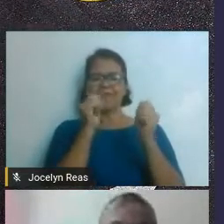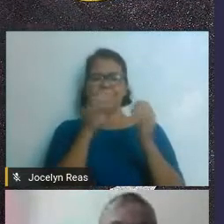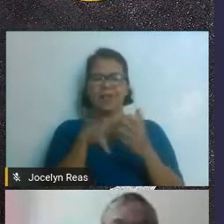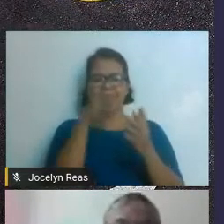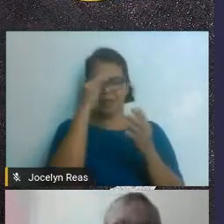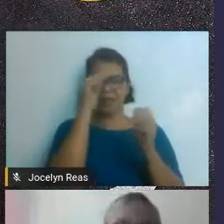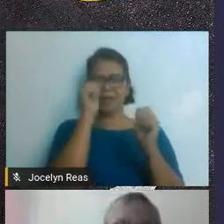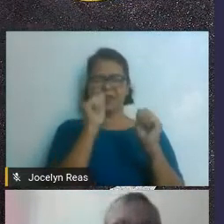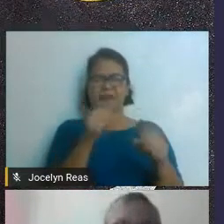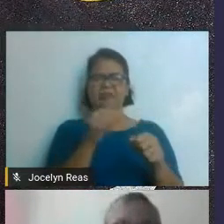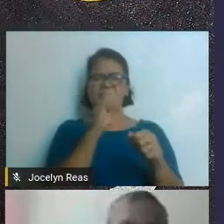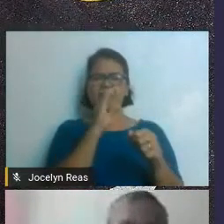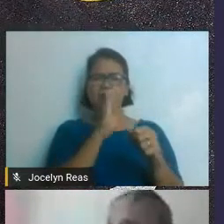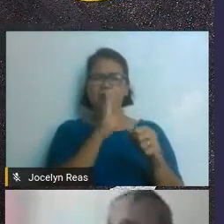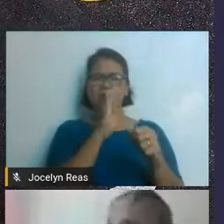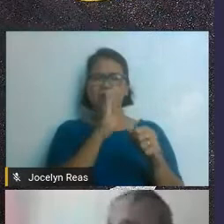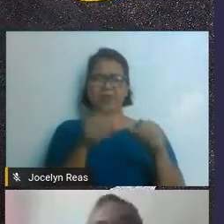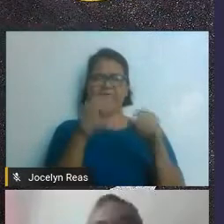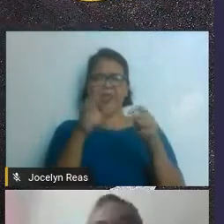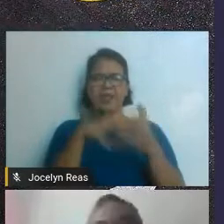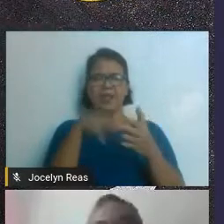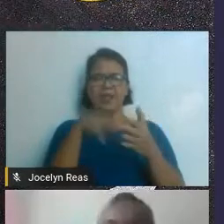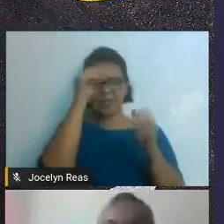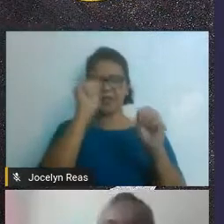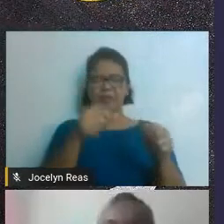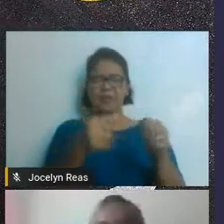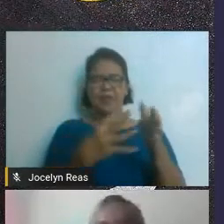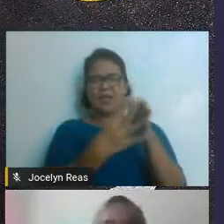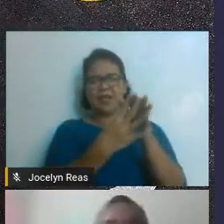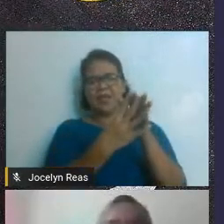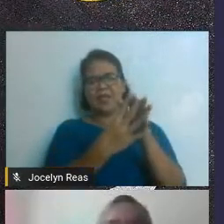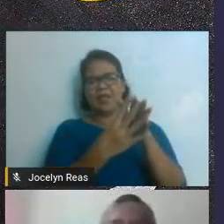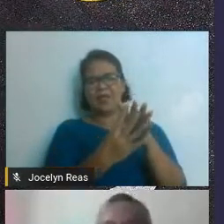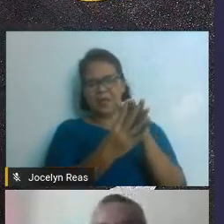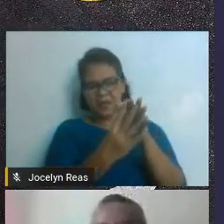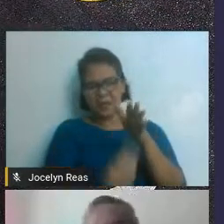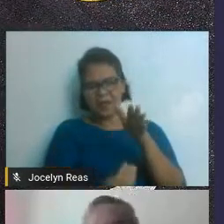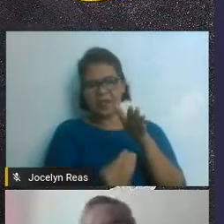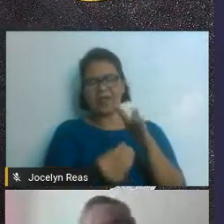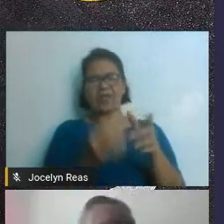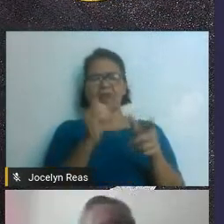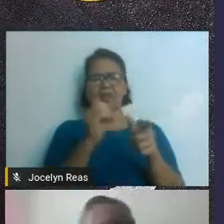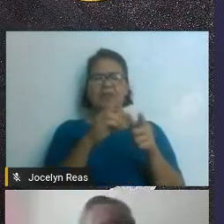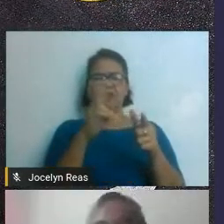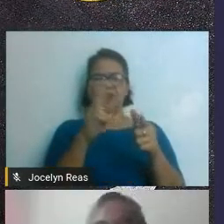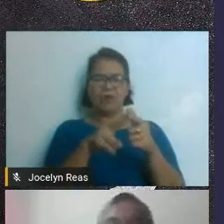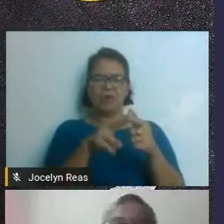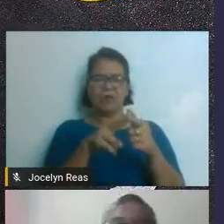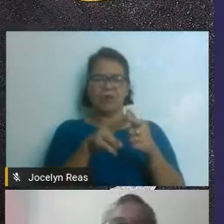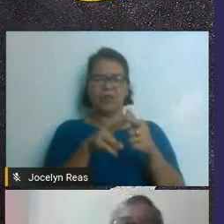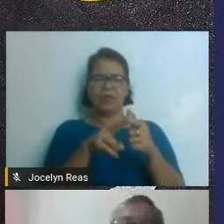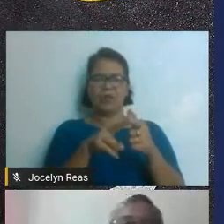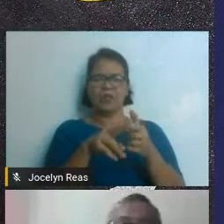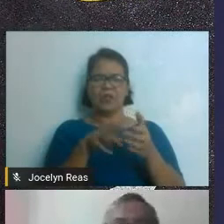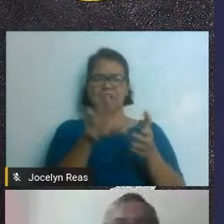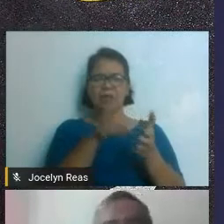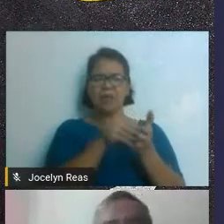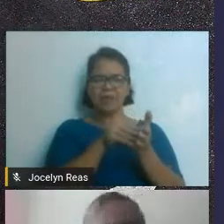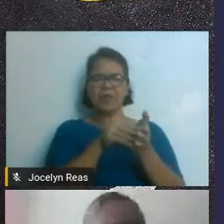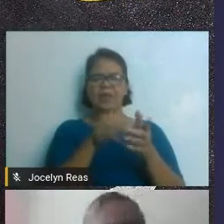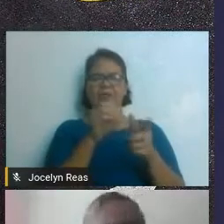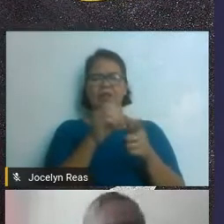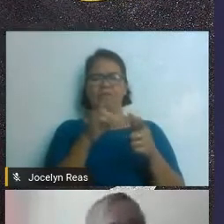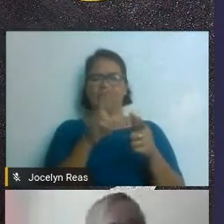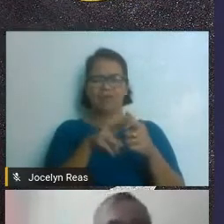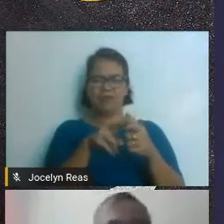be converted into the printed interactive versions na gagawing available online through our DepEd